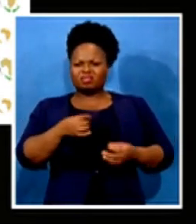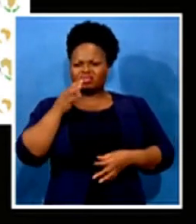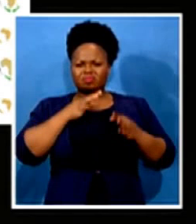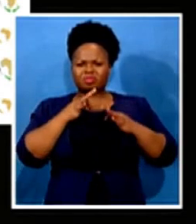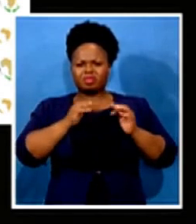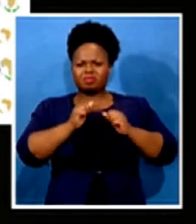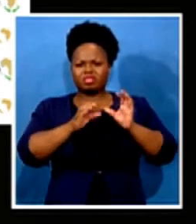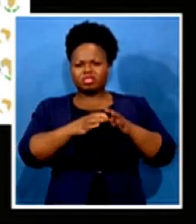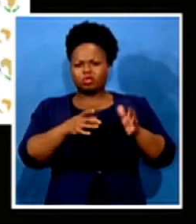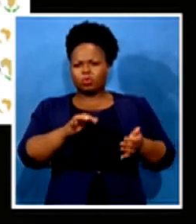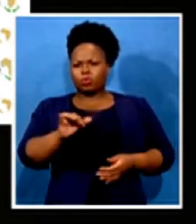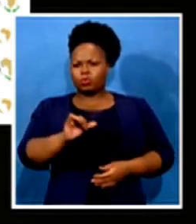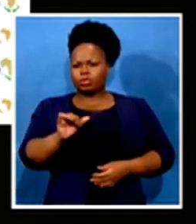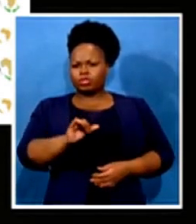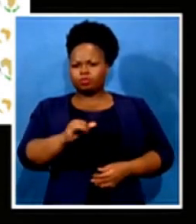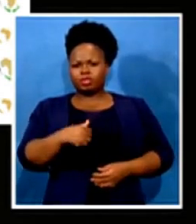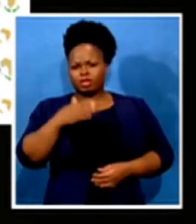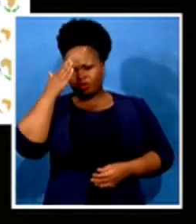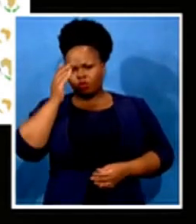a regular on this platform.